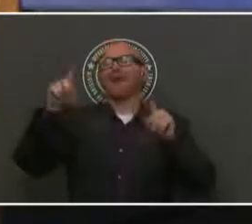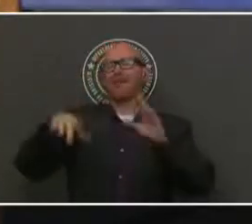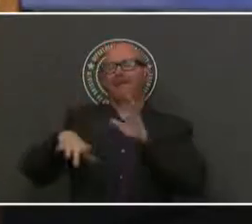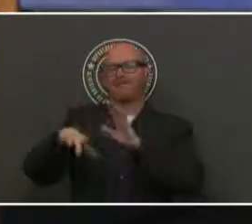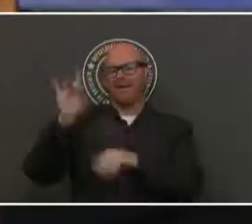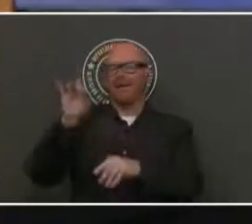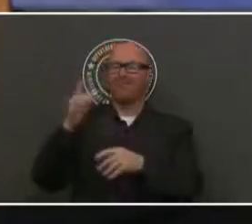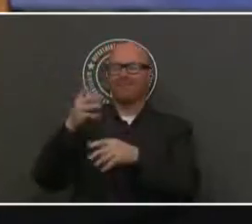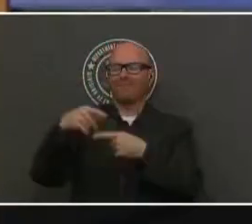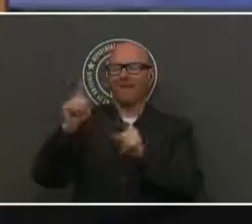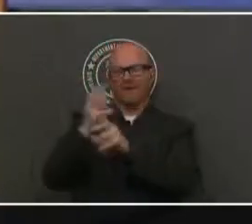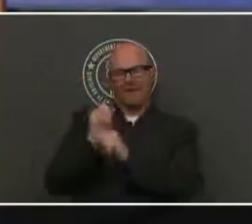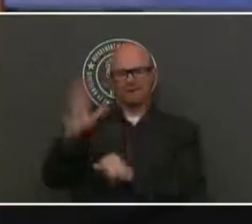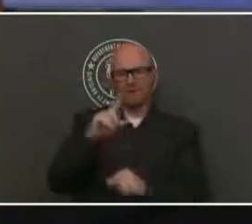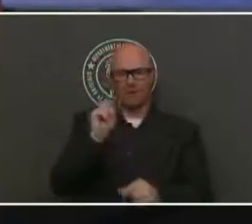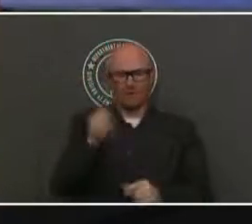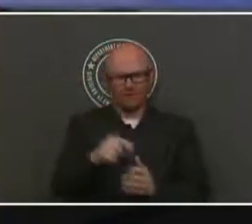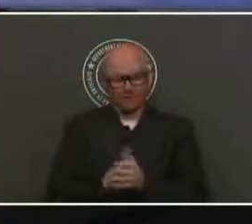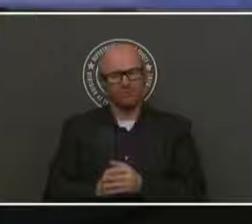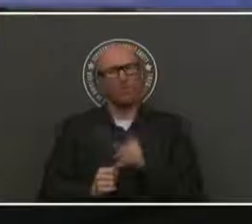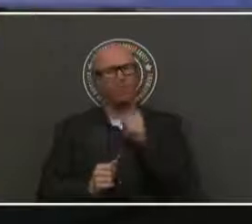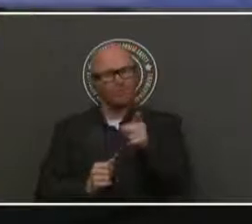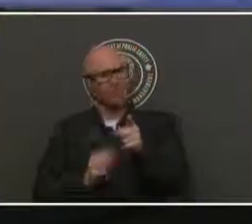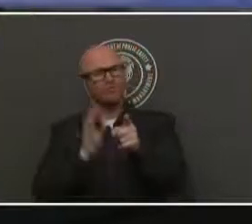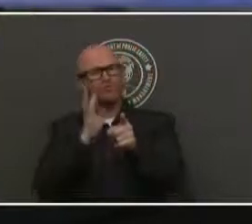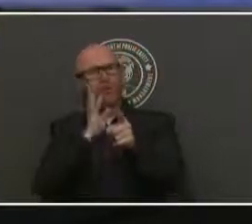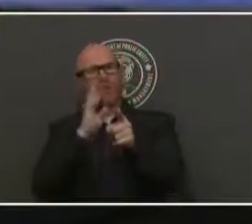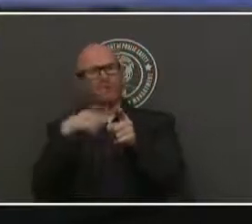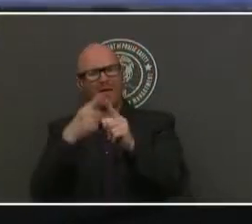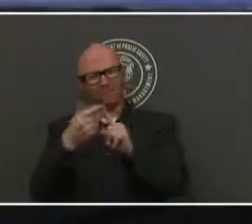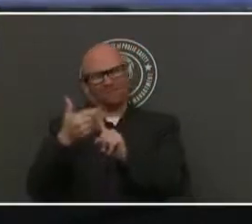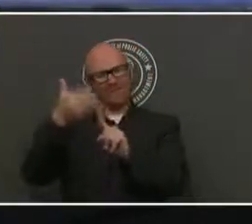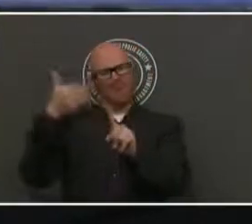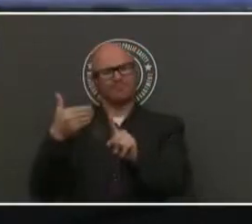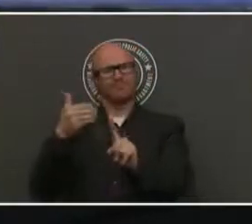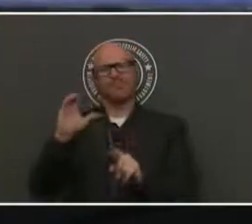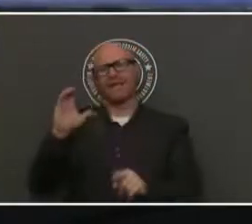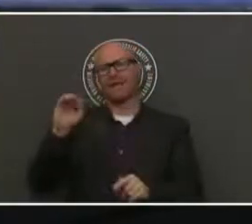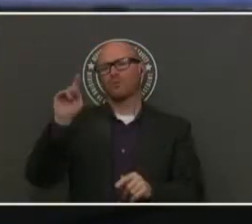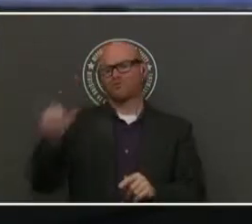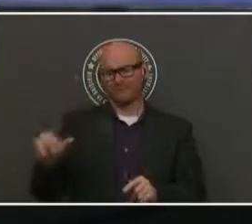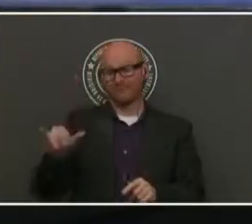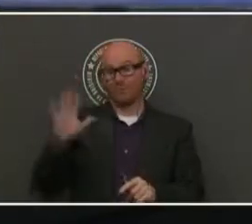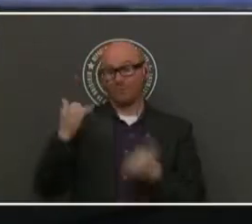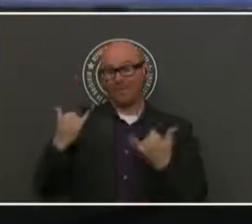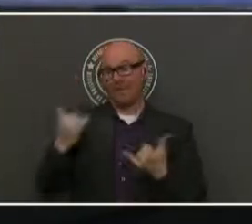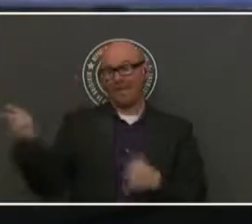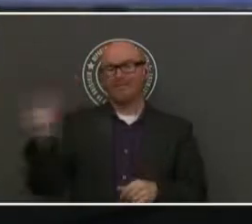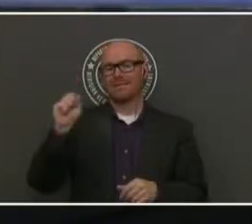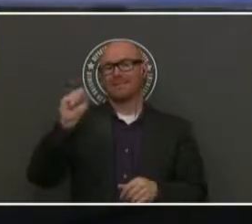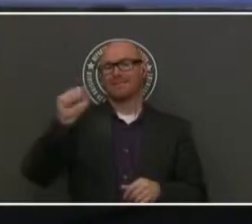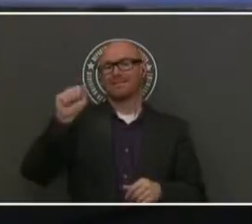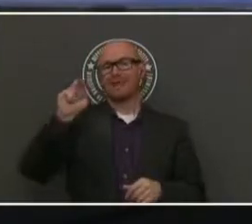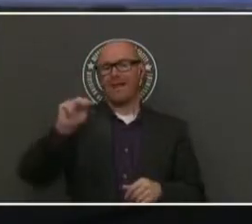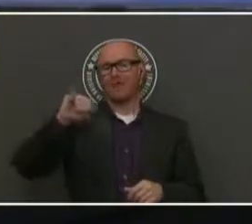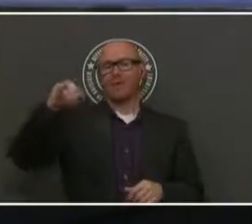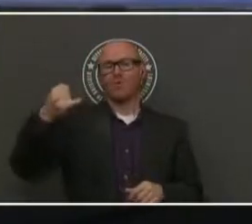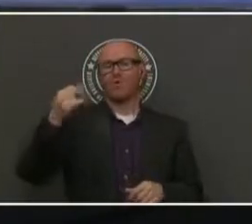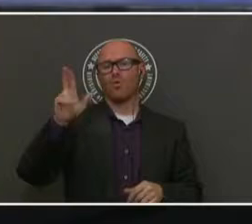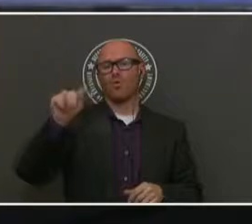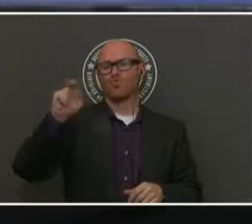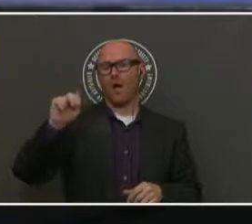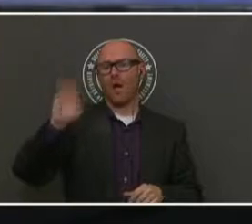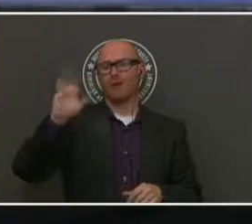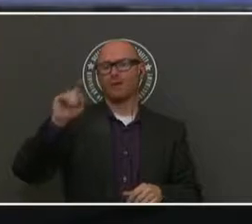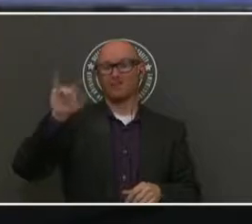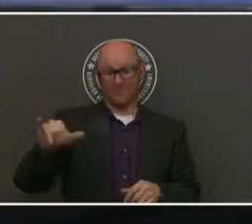executive pronouncements and the idea of deferring to counties. Today, the San Juan County Commission is in favor of